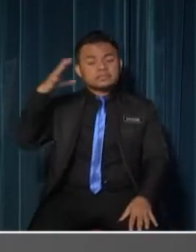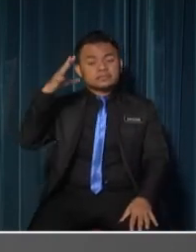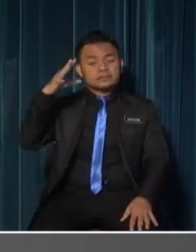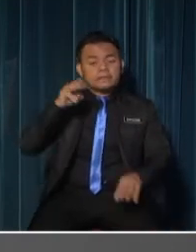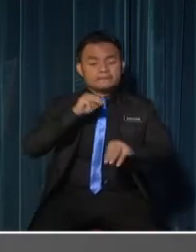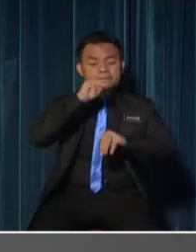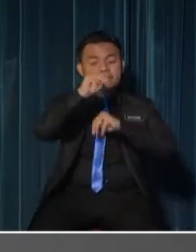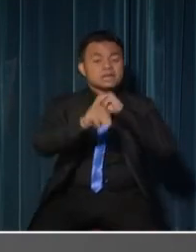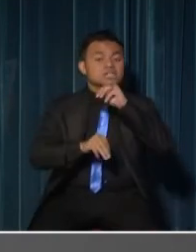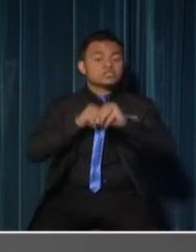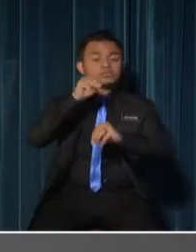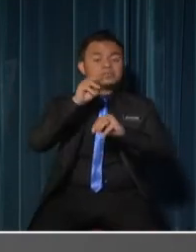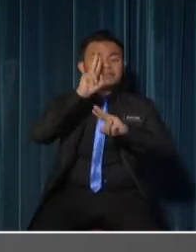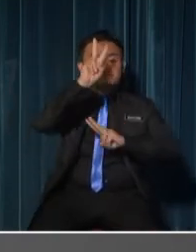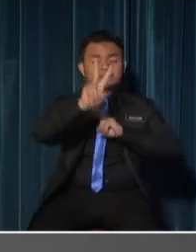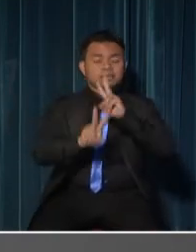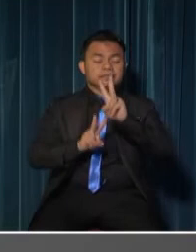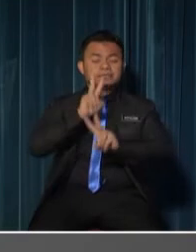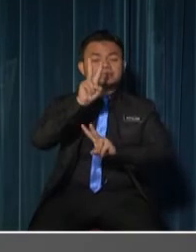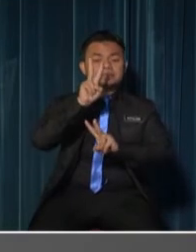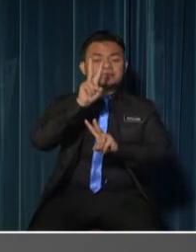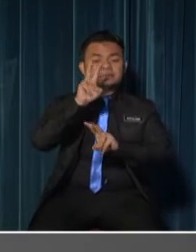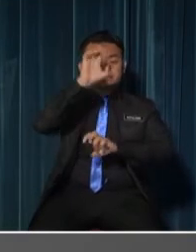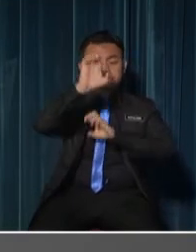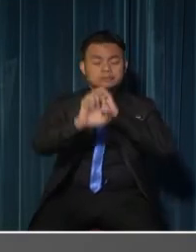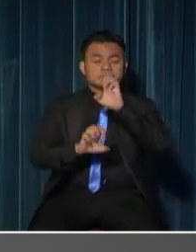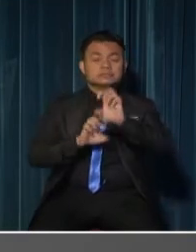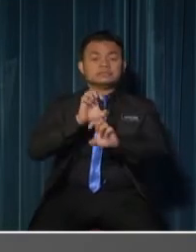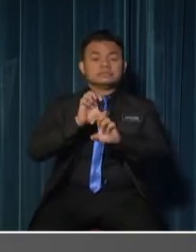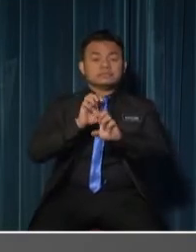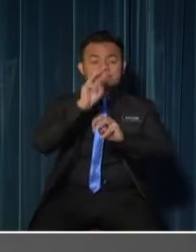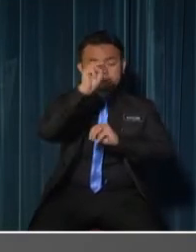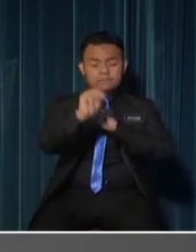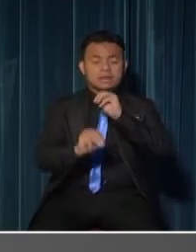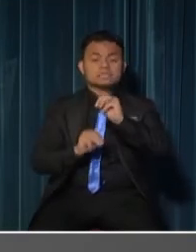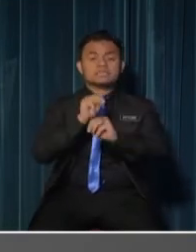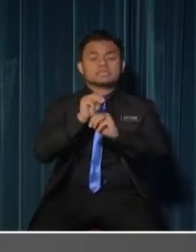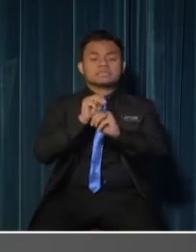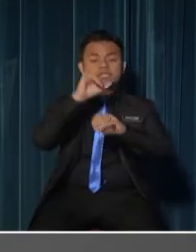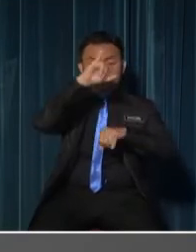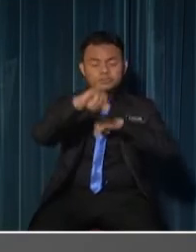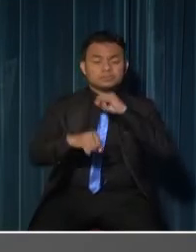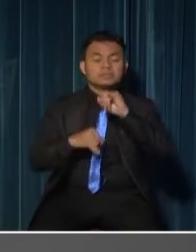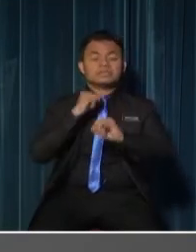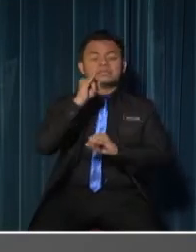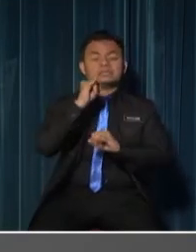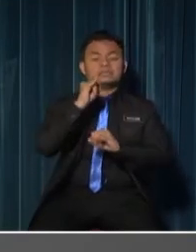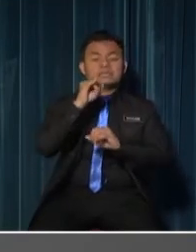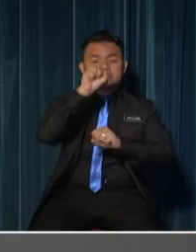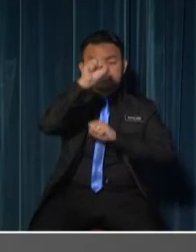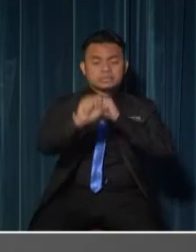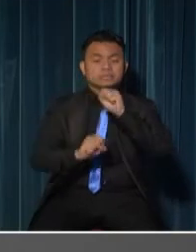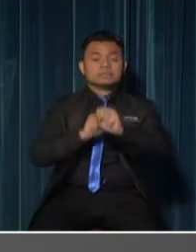Mercury, Venus, Earth, Mars, Jupiter,